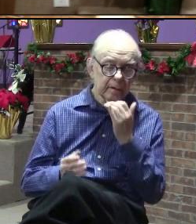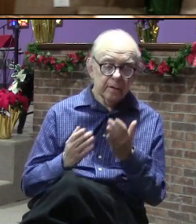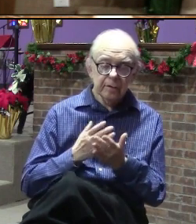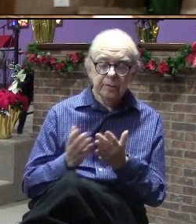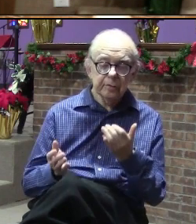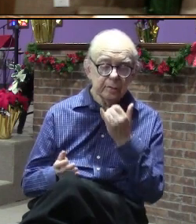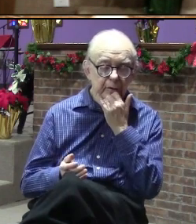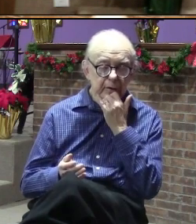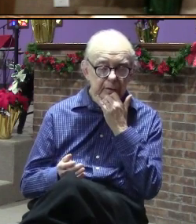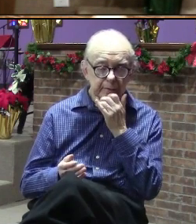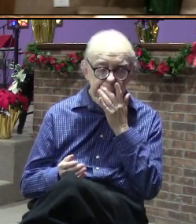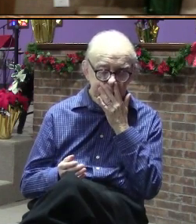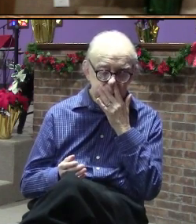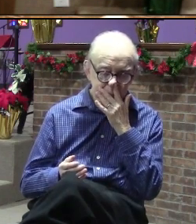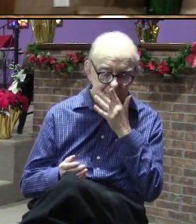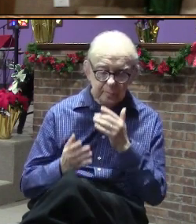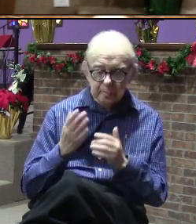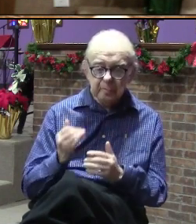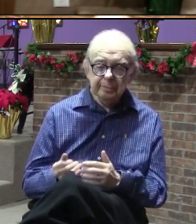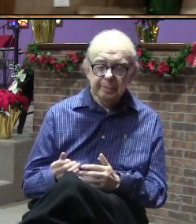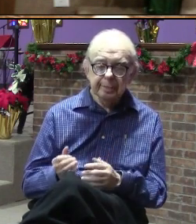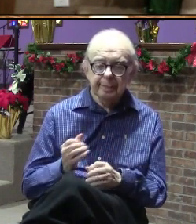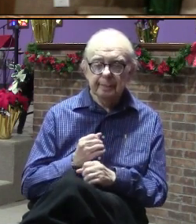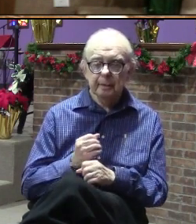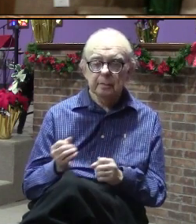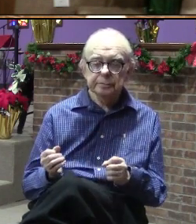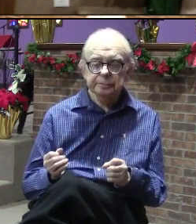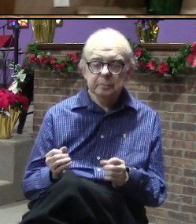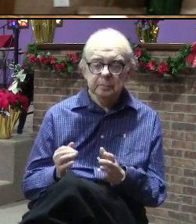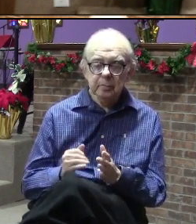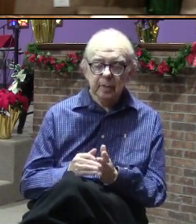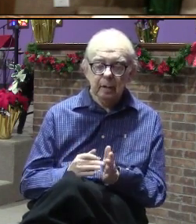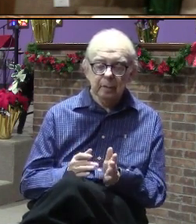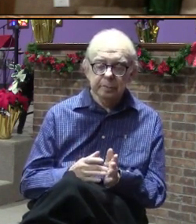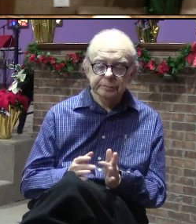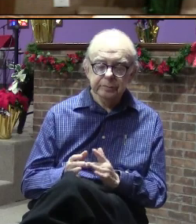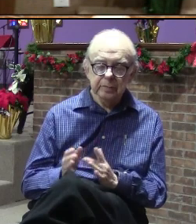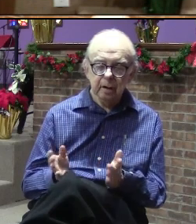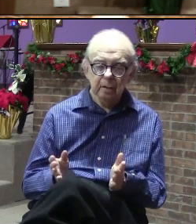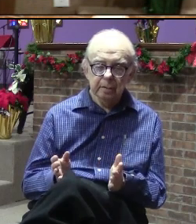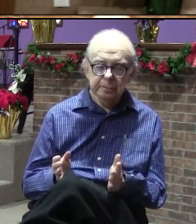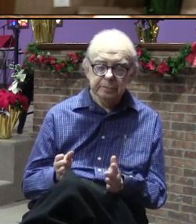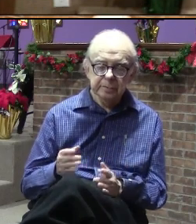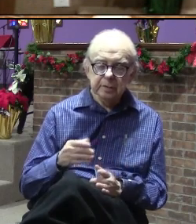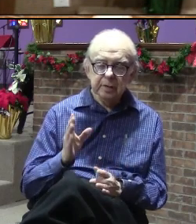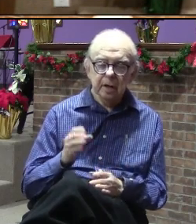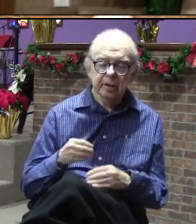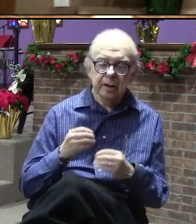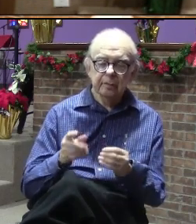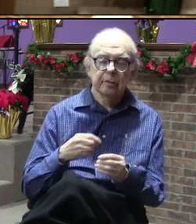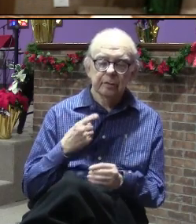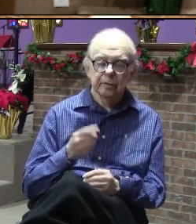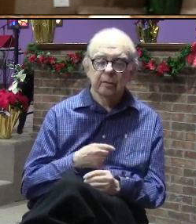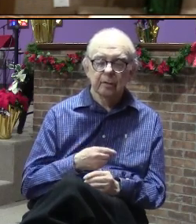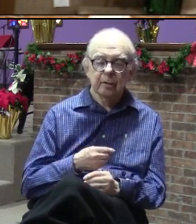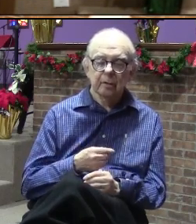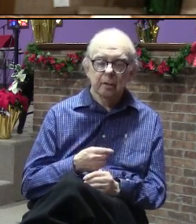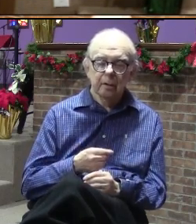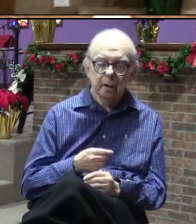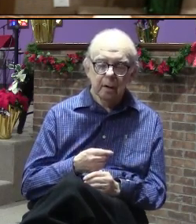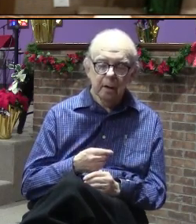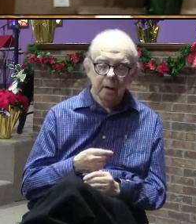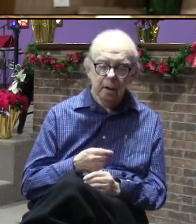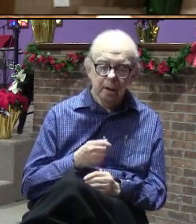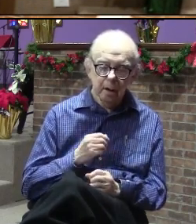there's something wrong. Because the salvation that God has given us, ladies and gentlemen,